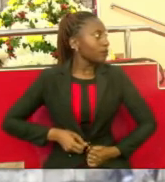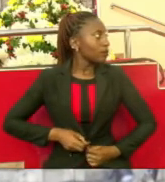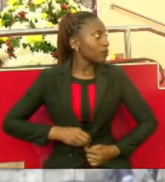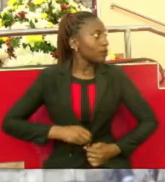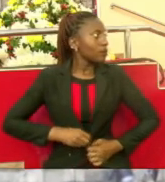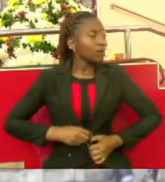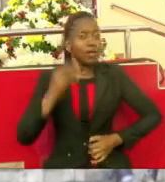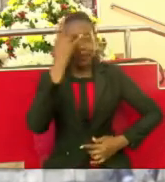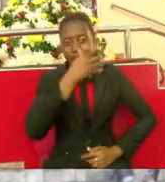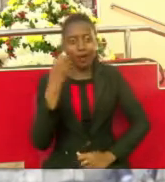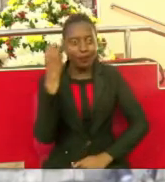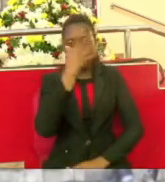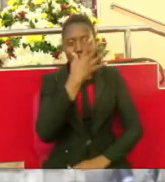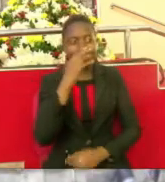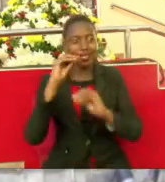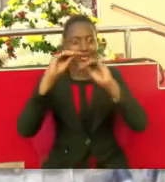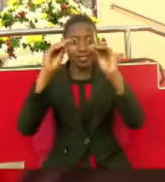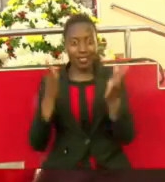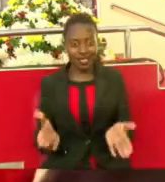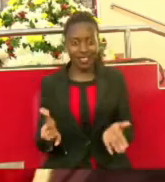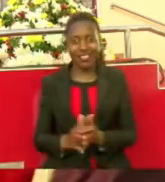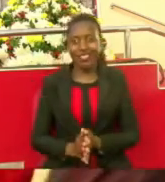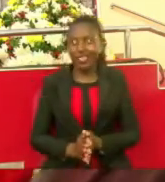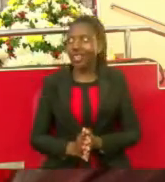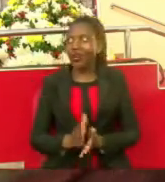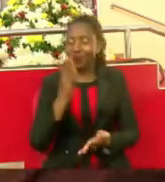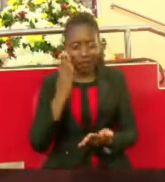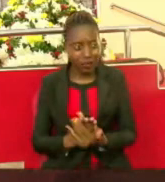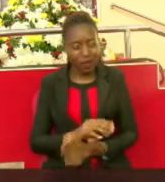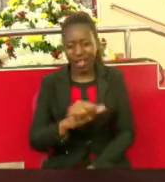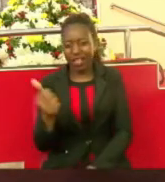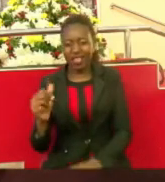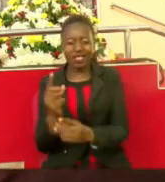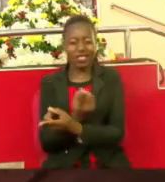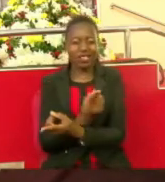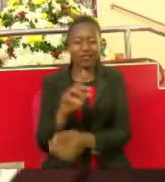You can see and you can be sure others are in different places.